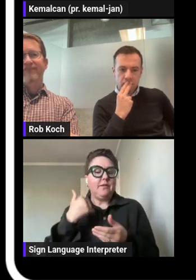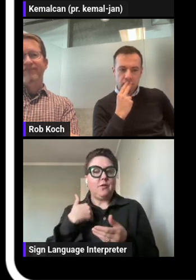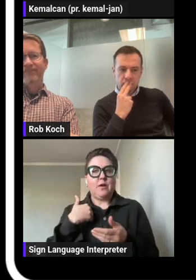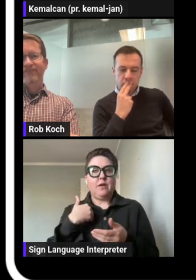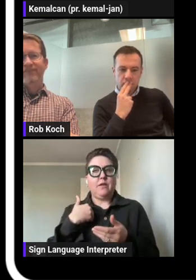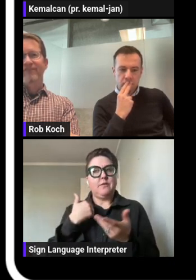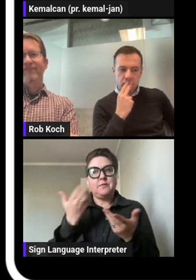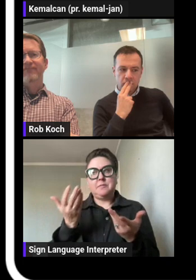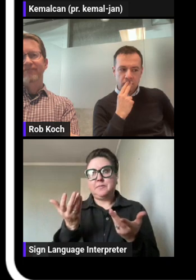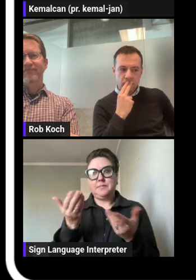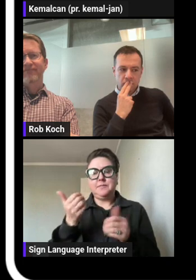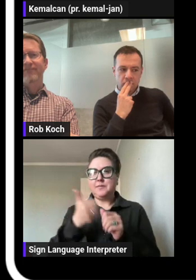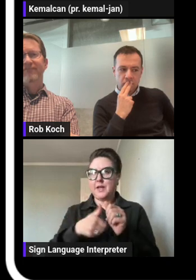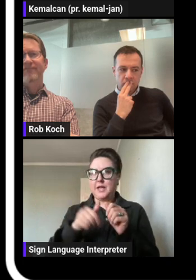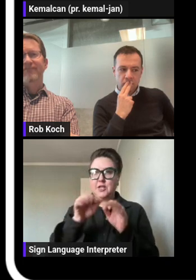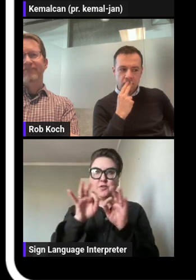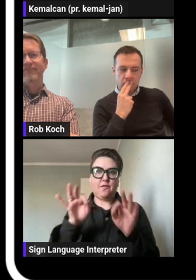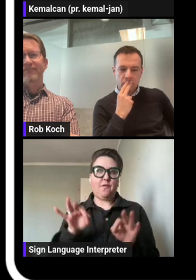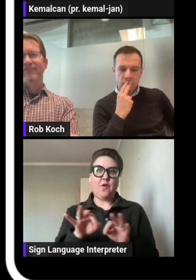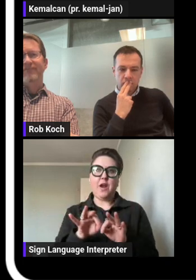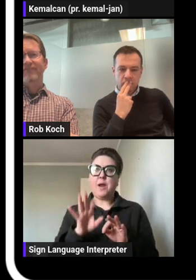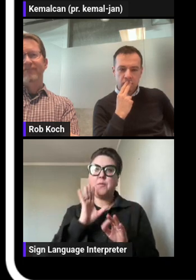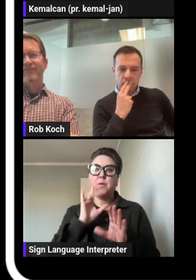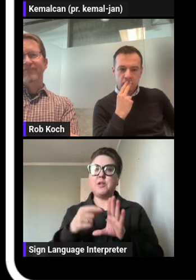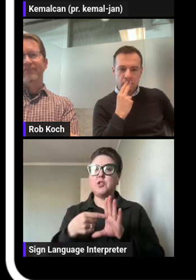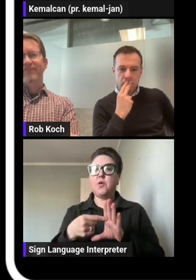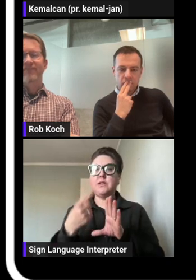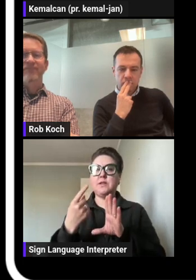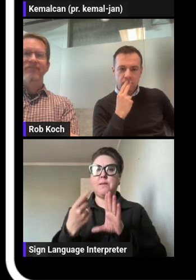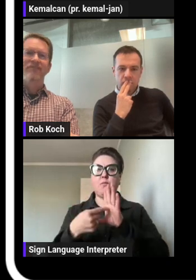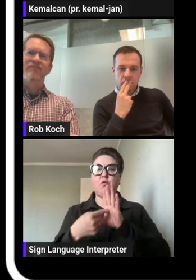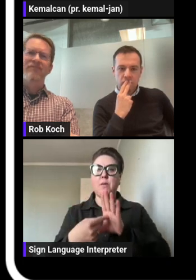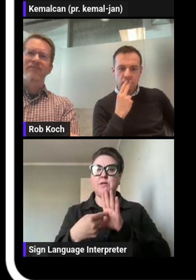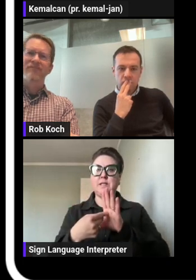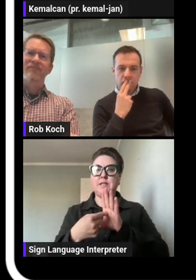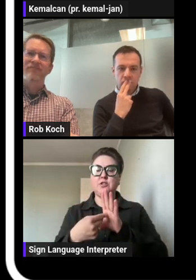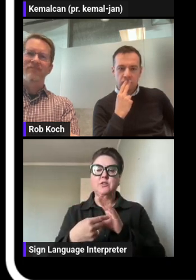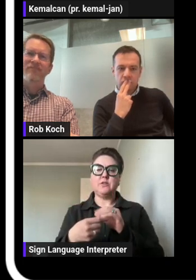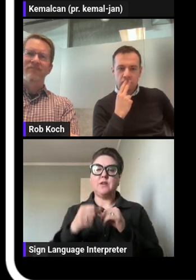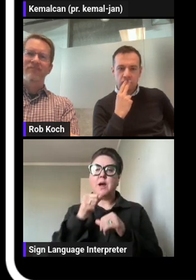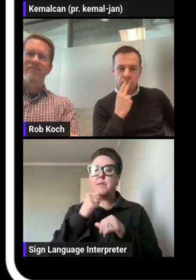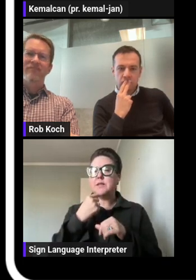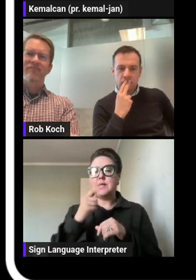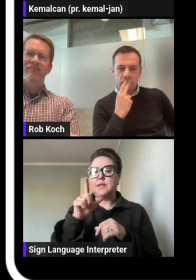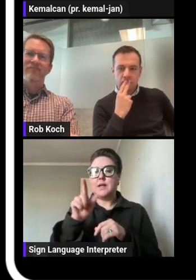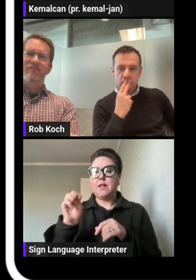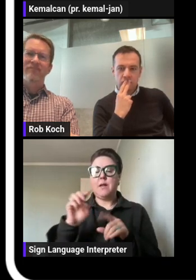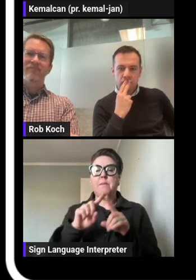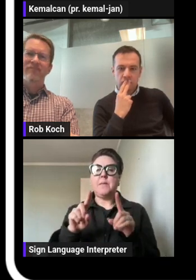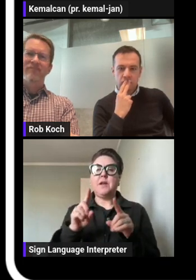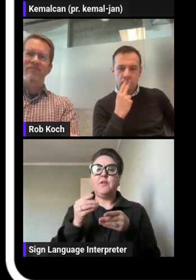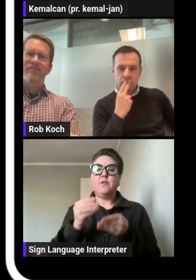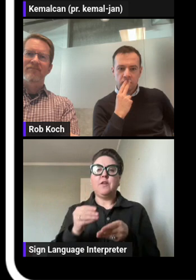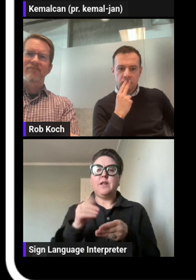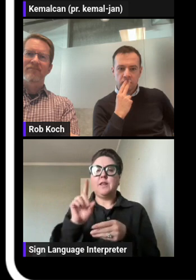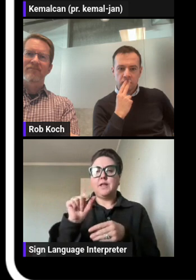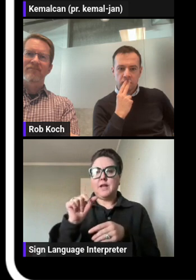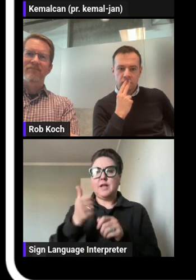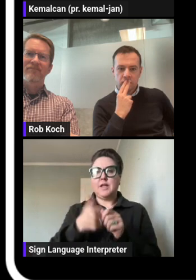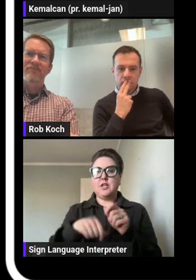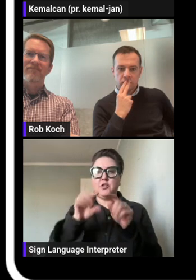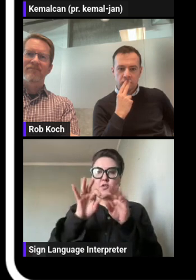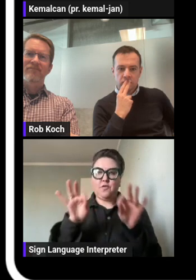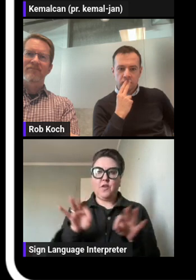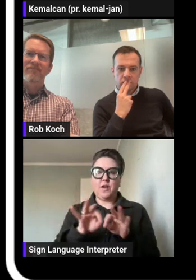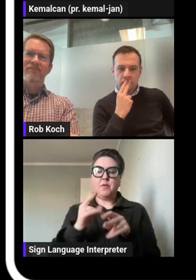you know, each frame is showing a representation, just like you feed into, I'm not saying we're doing an LLM, but you feed the data into there, each frame, and it kind of figures